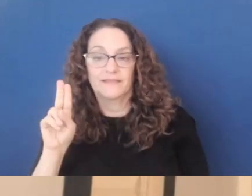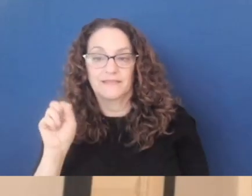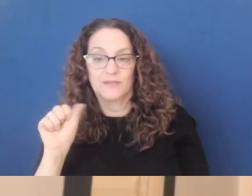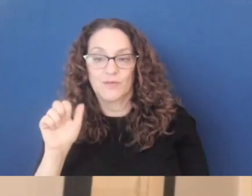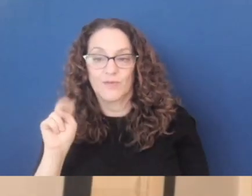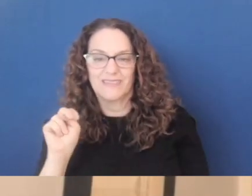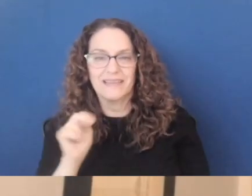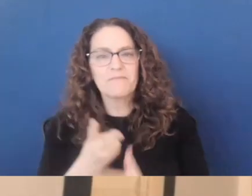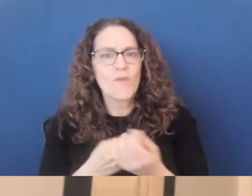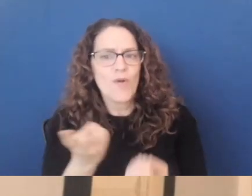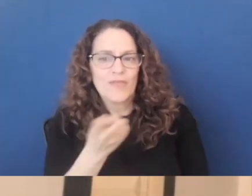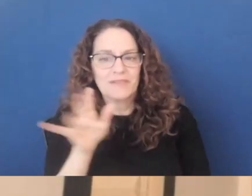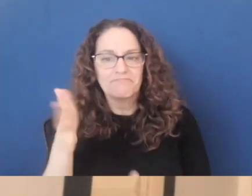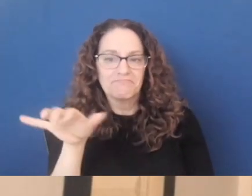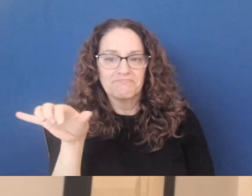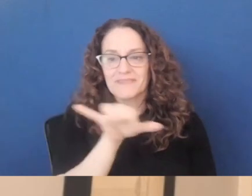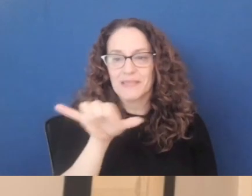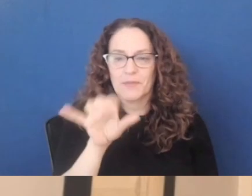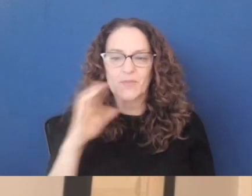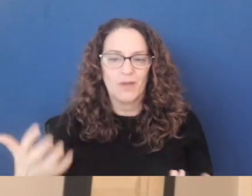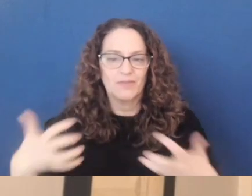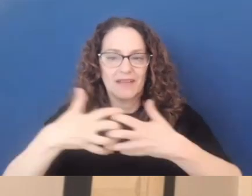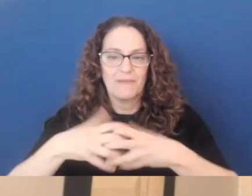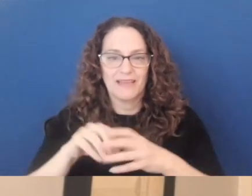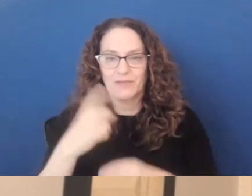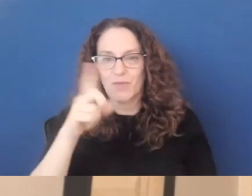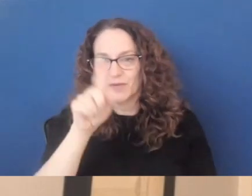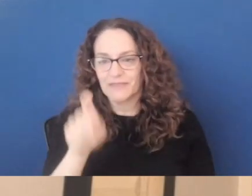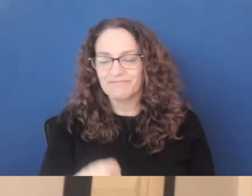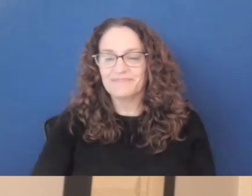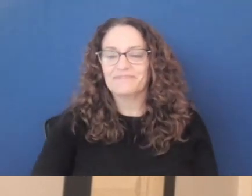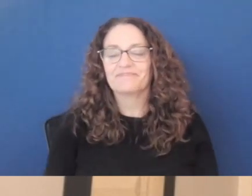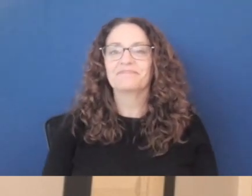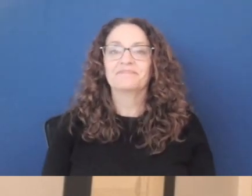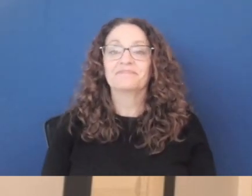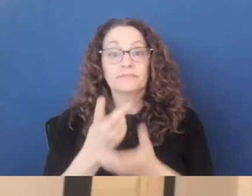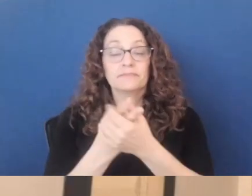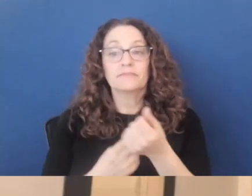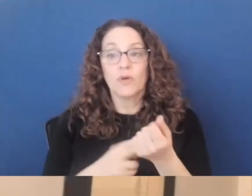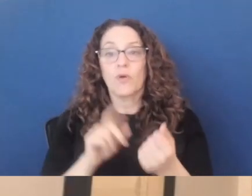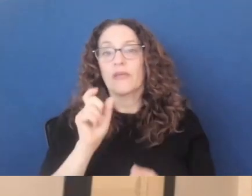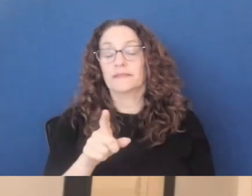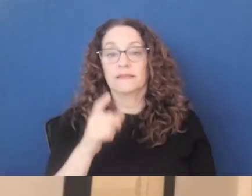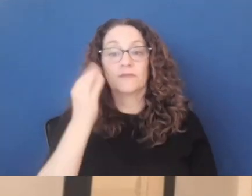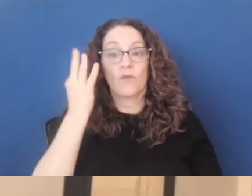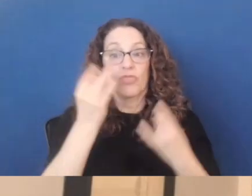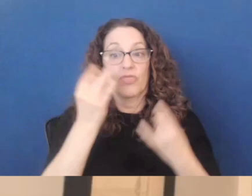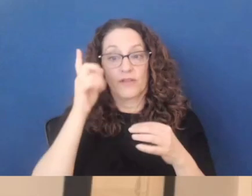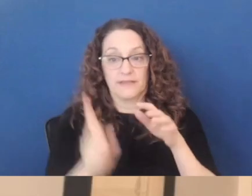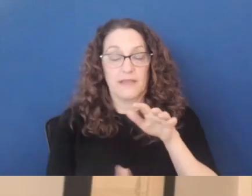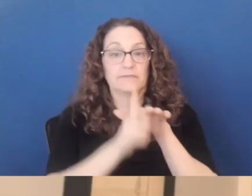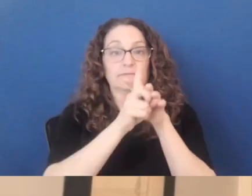similar. So I'll kind of combine them into one. They're both asking about thoughts that arise in their